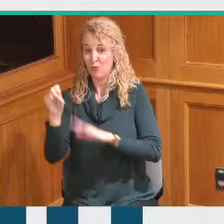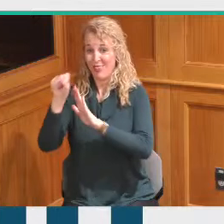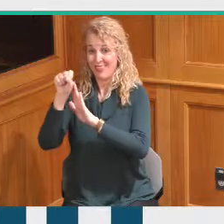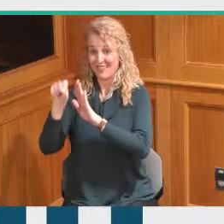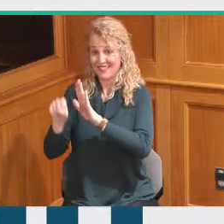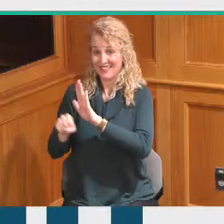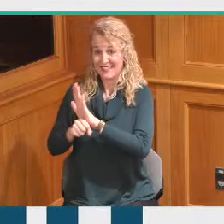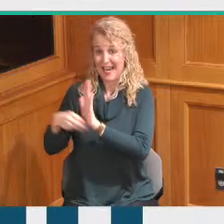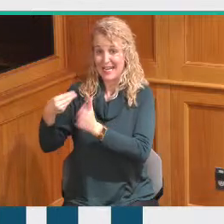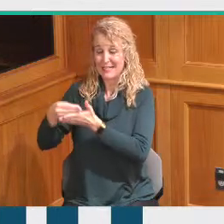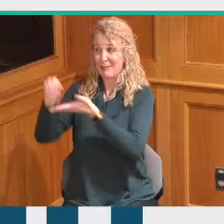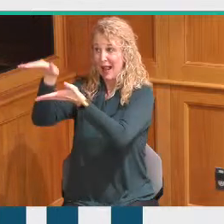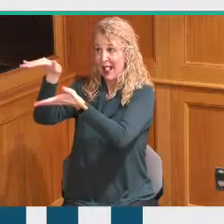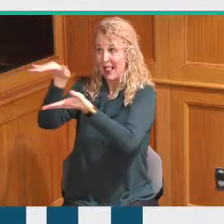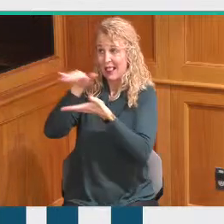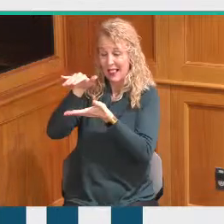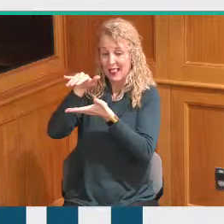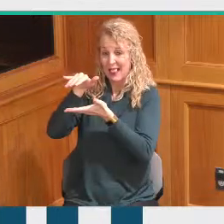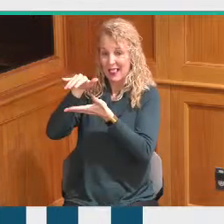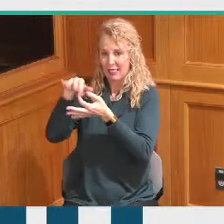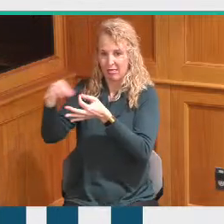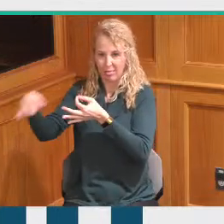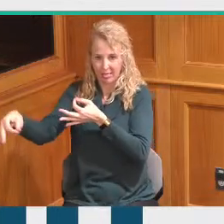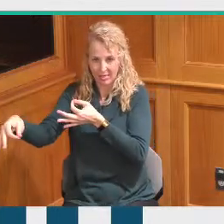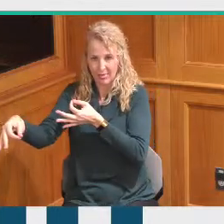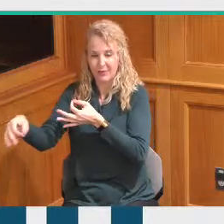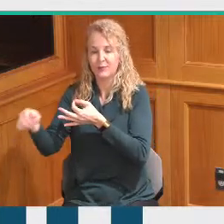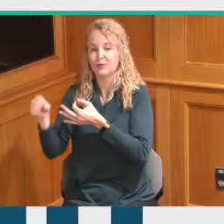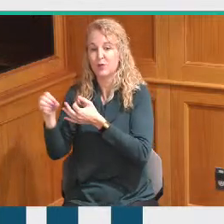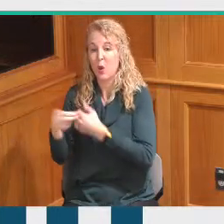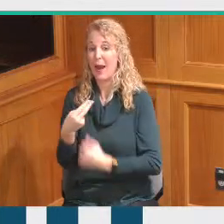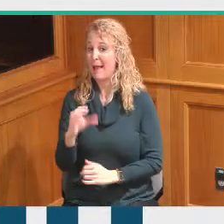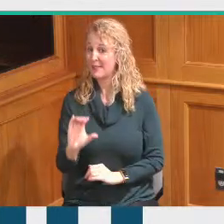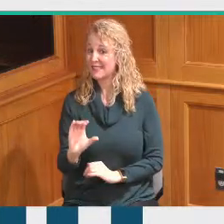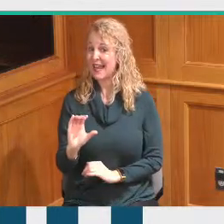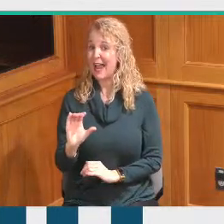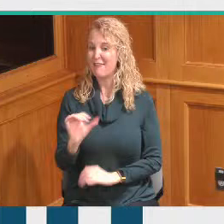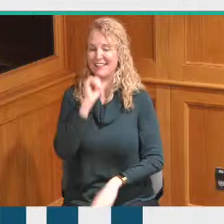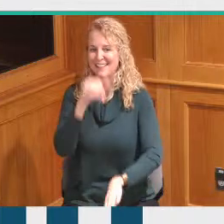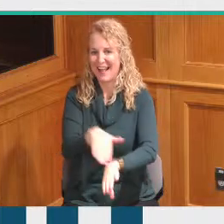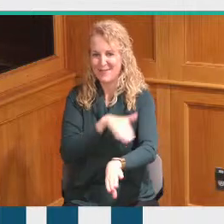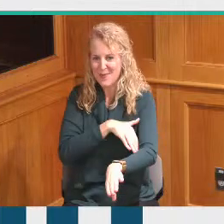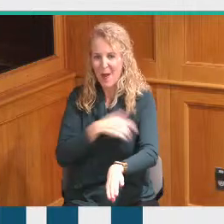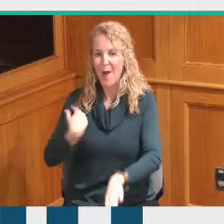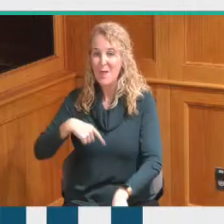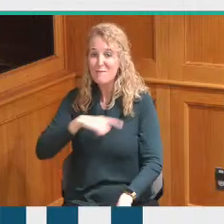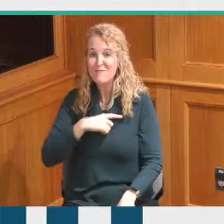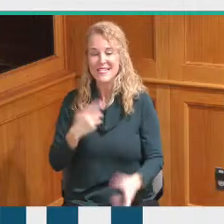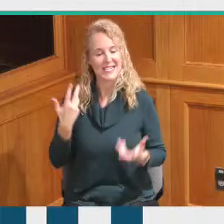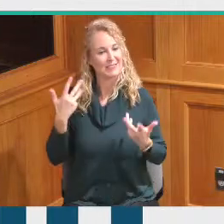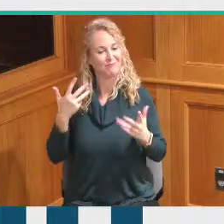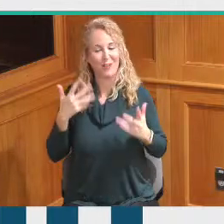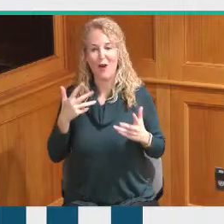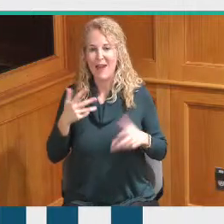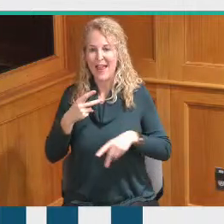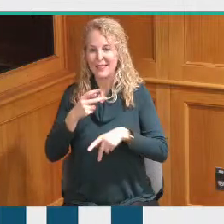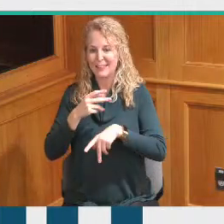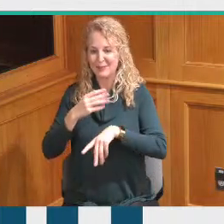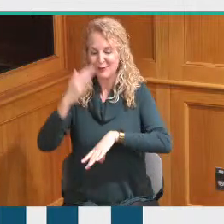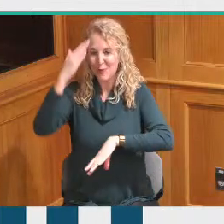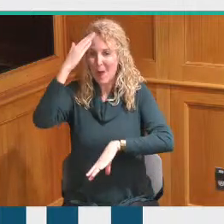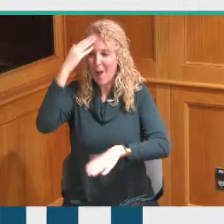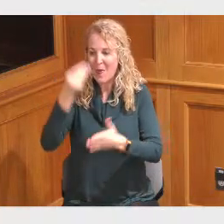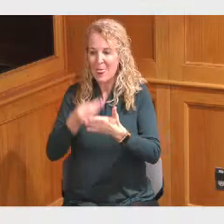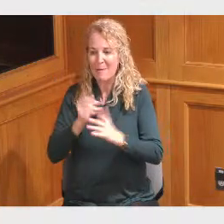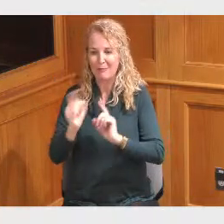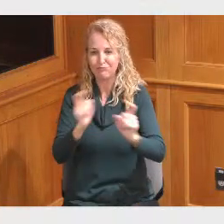taking a little bit of time to get into the communities, but Hamilton County isn't slowing down. We are making sure we're awarding those grants while